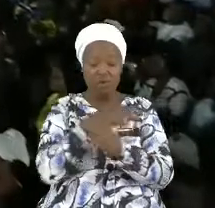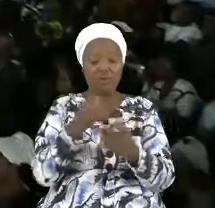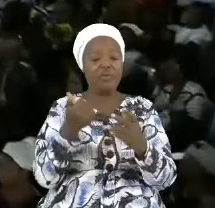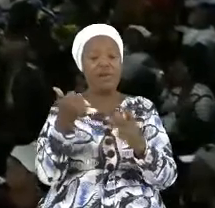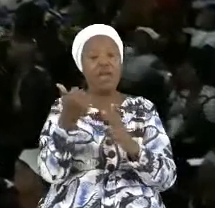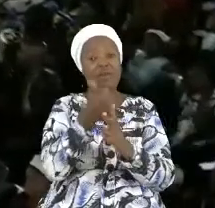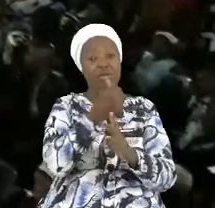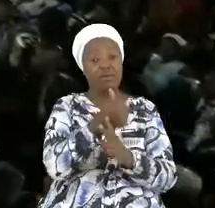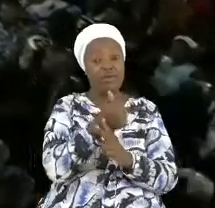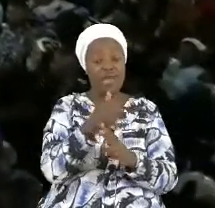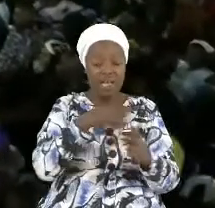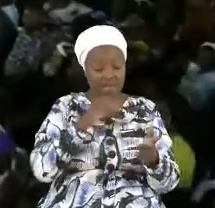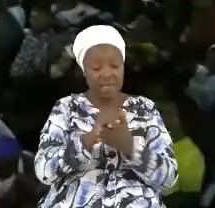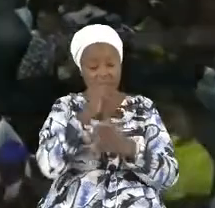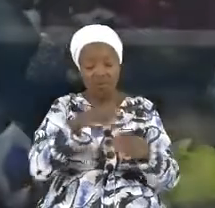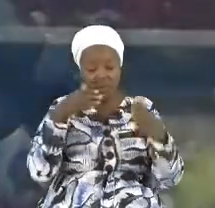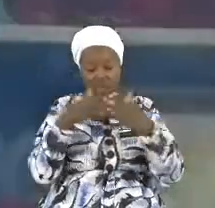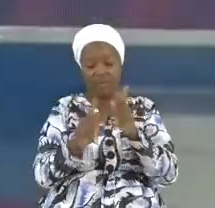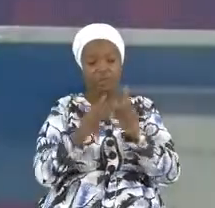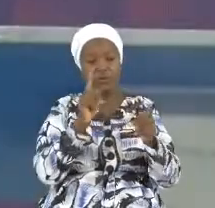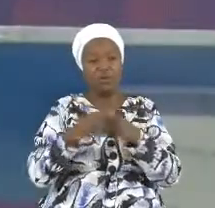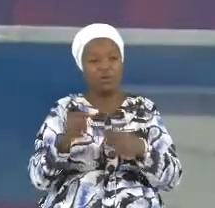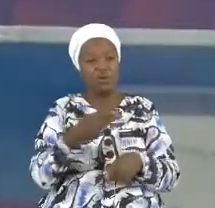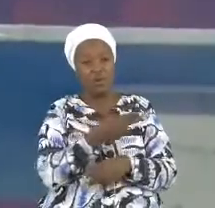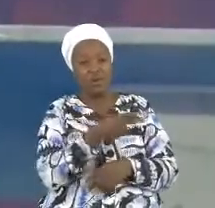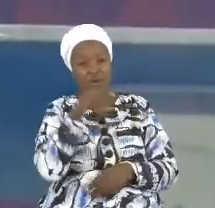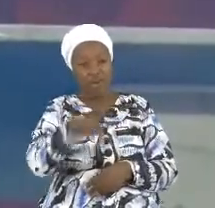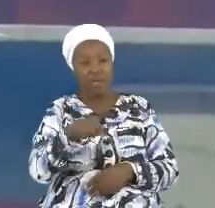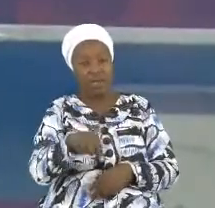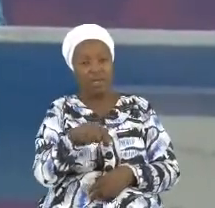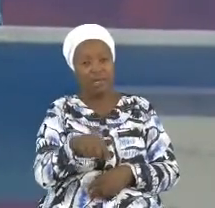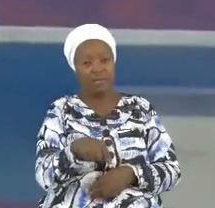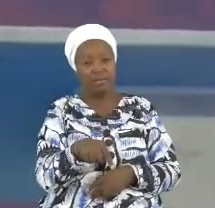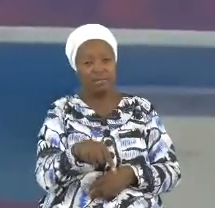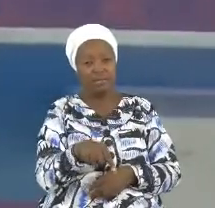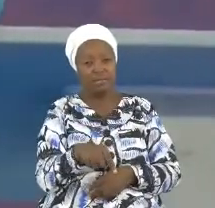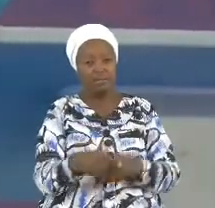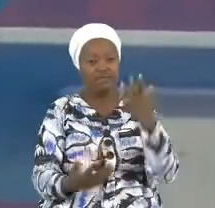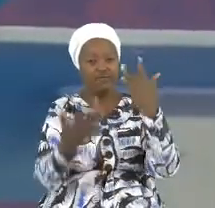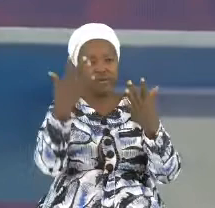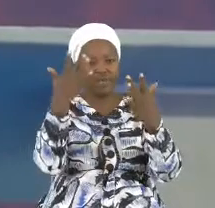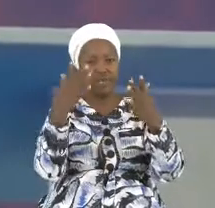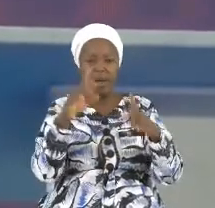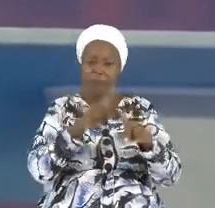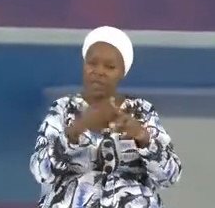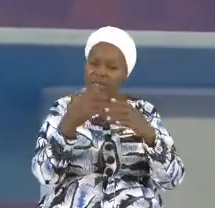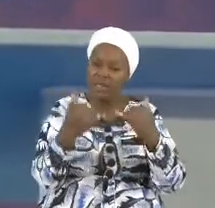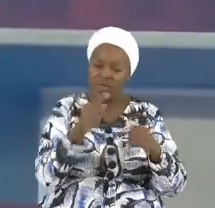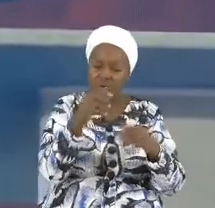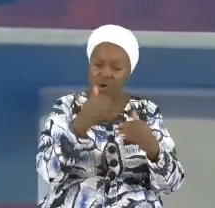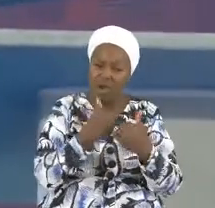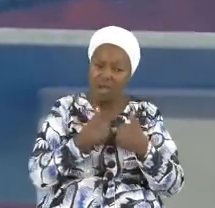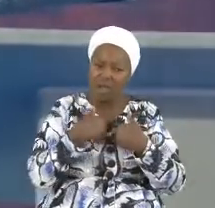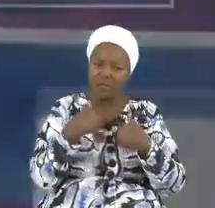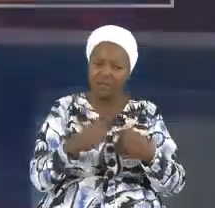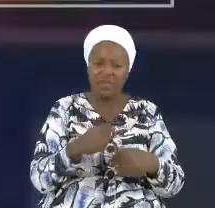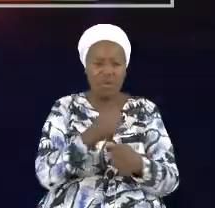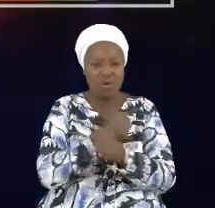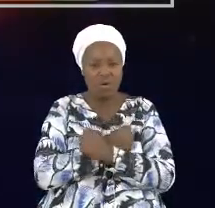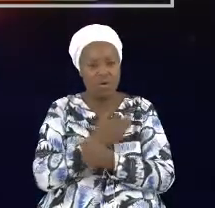to hell. But now you have the love of God from a pure heart.